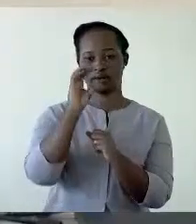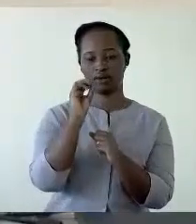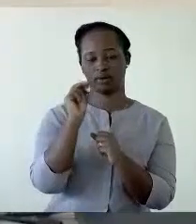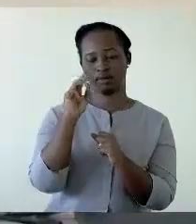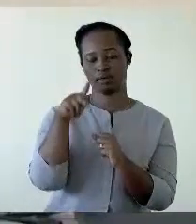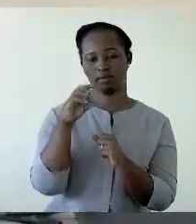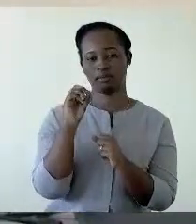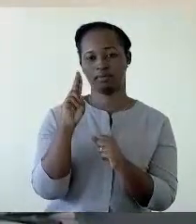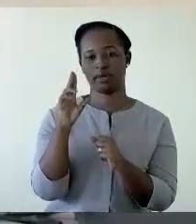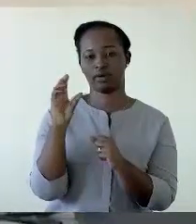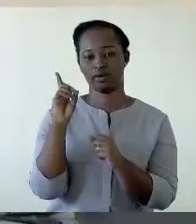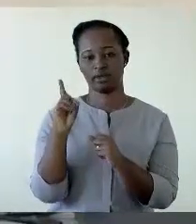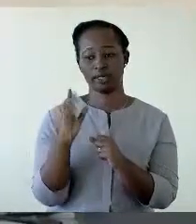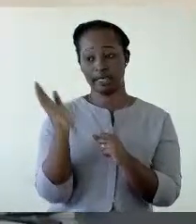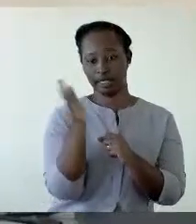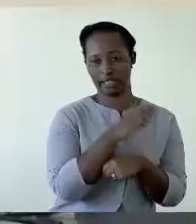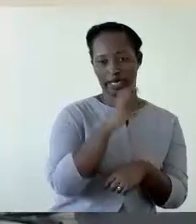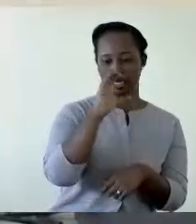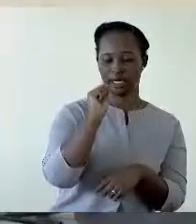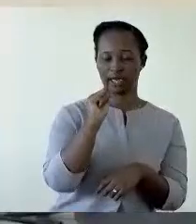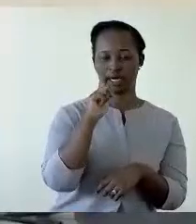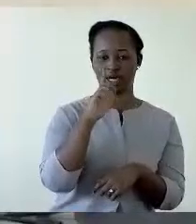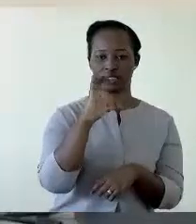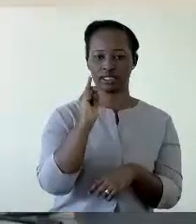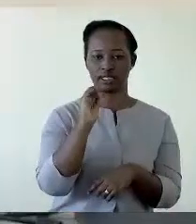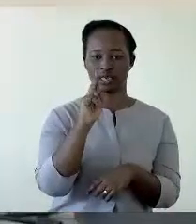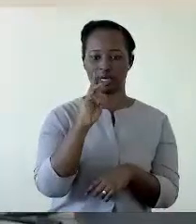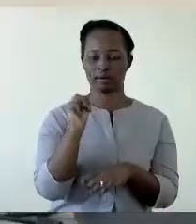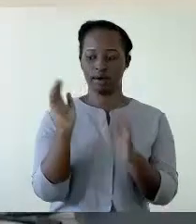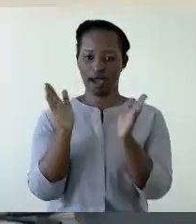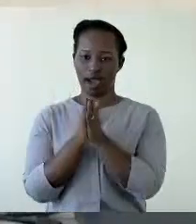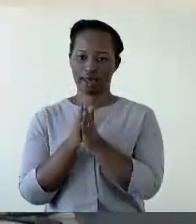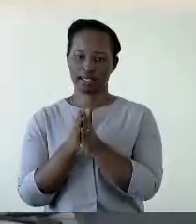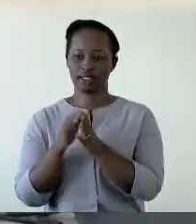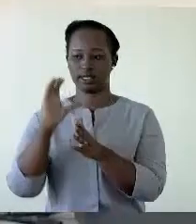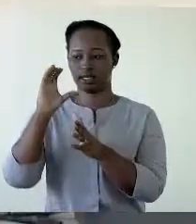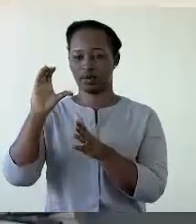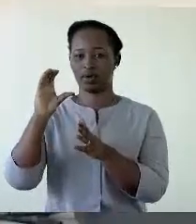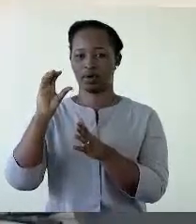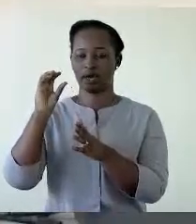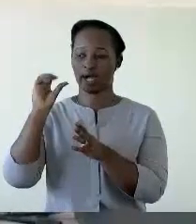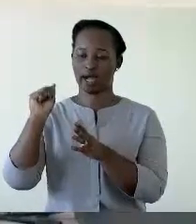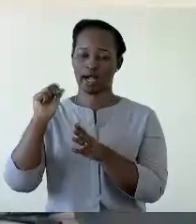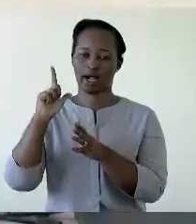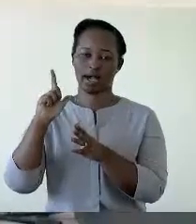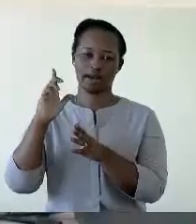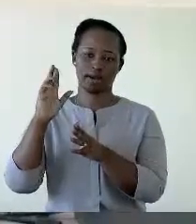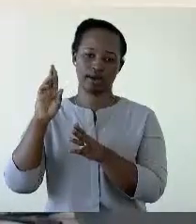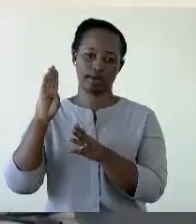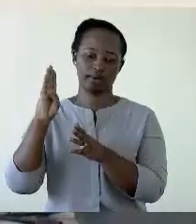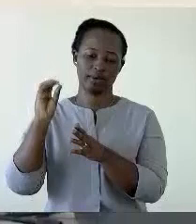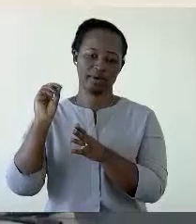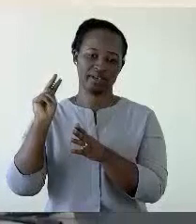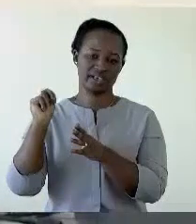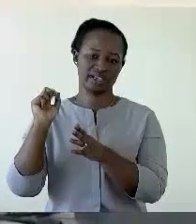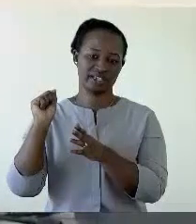is calcium, and this is the carbonate. So the compound is calcium carbonate. So we need to learn this